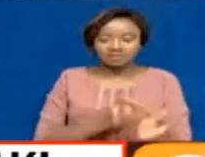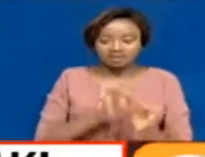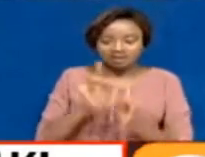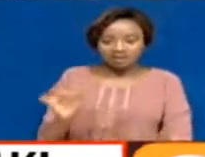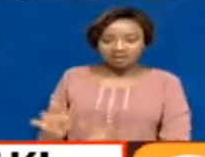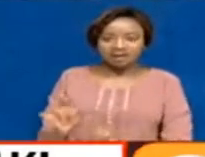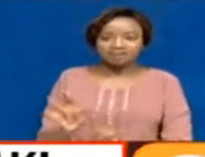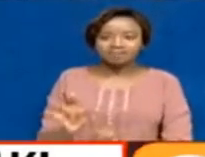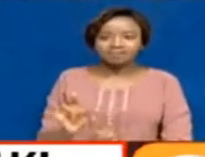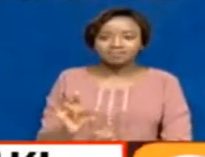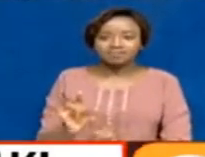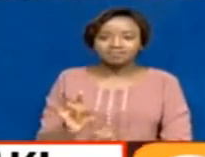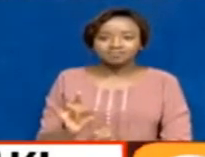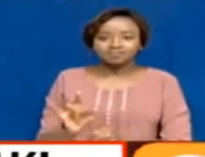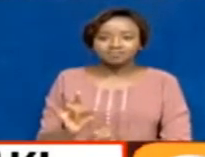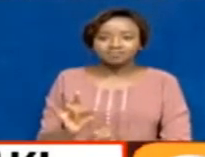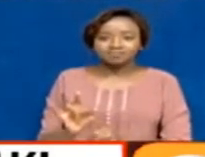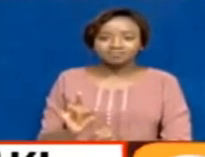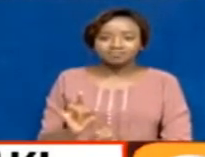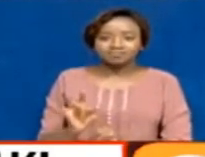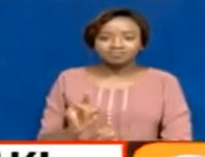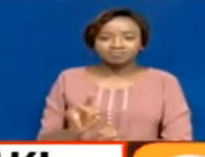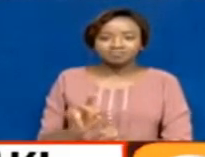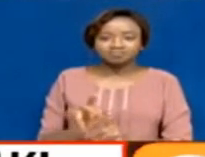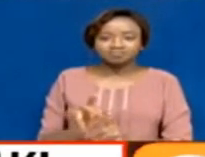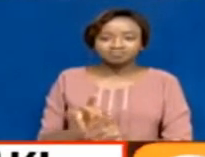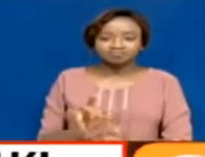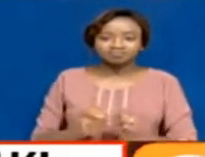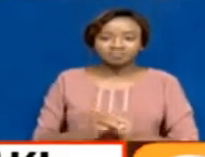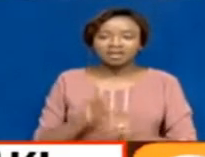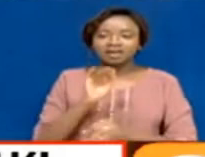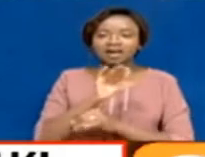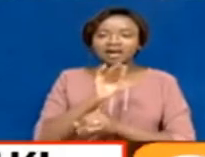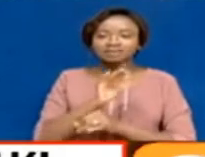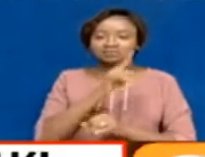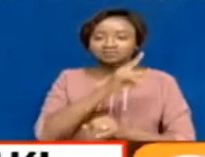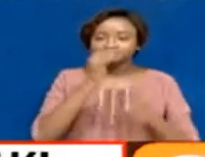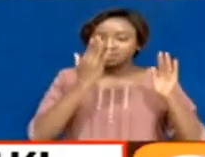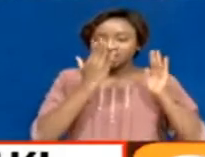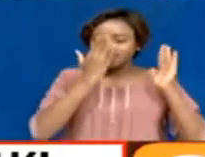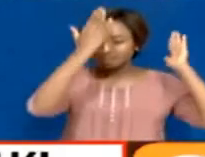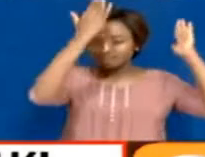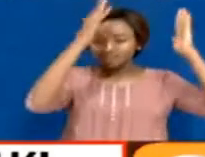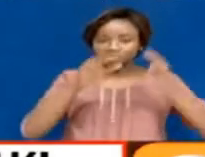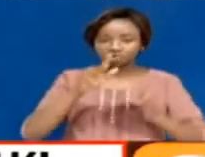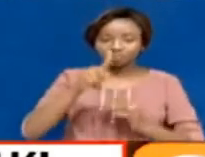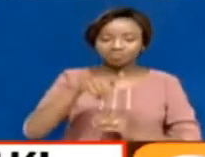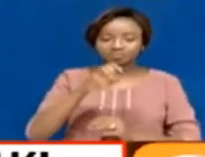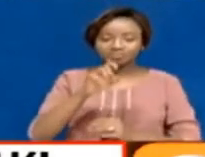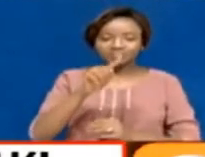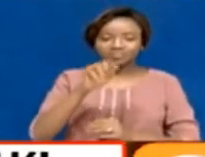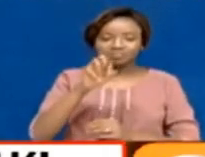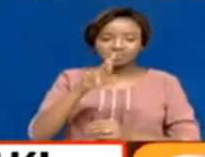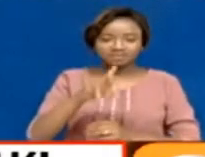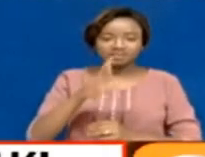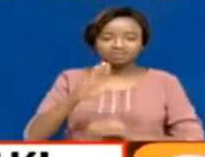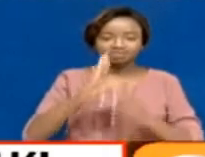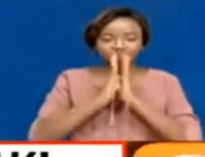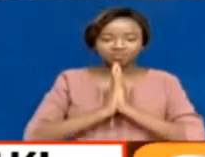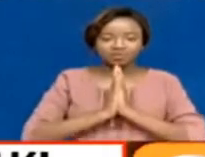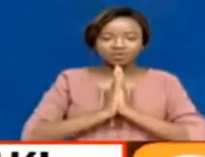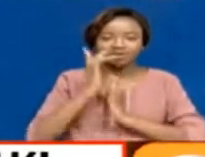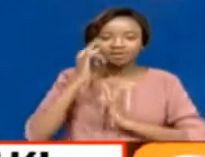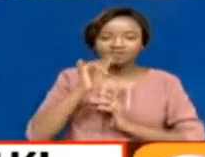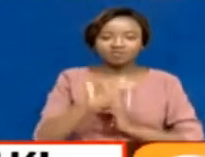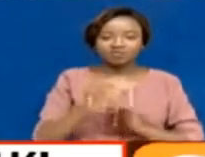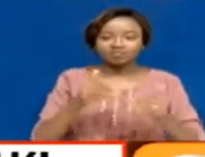and request Bishop Peter Kihara to lead that prayer over the family.